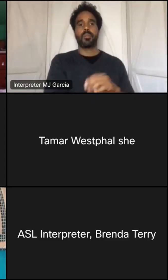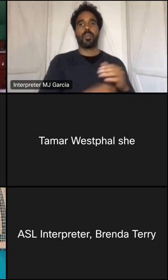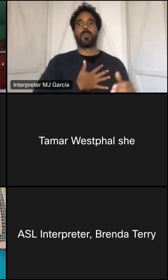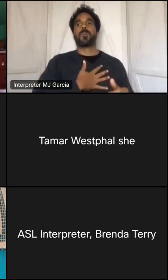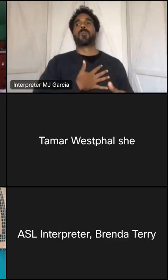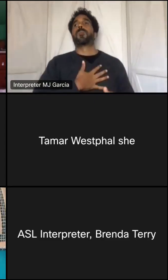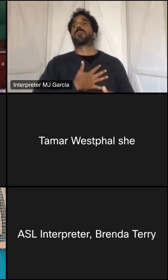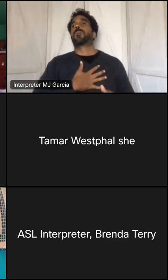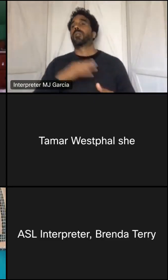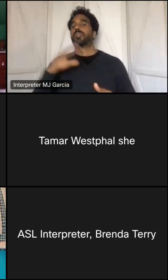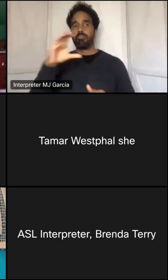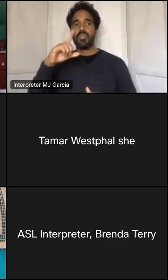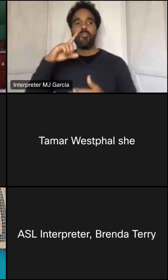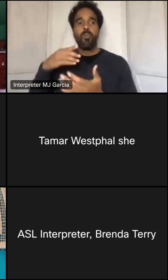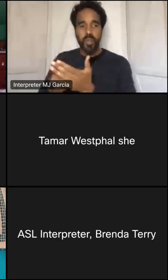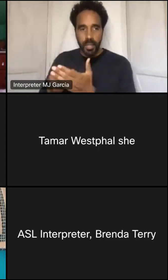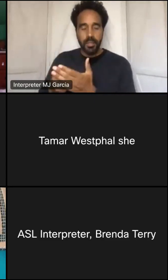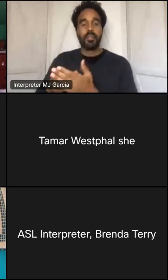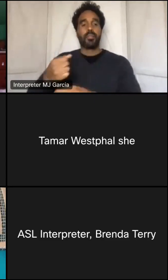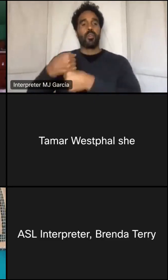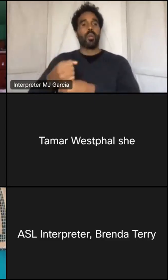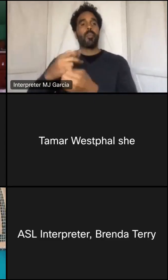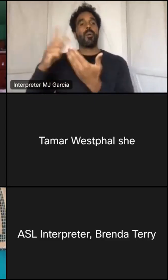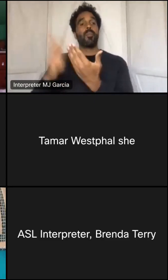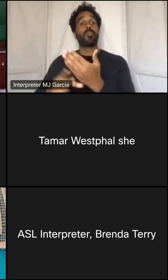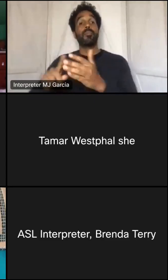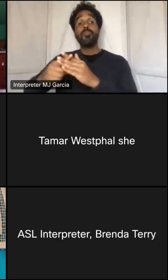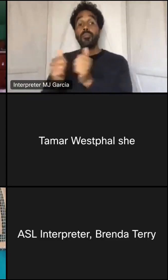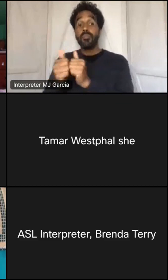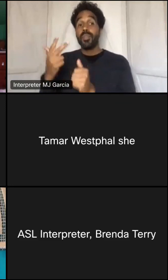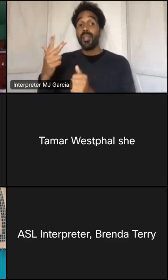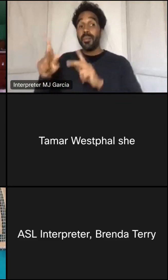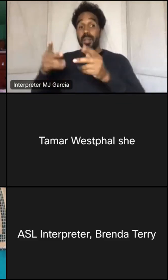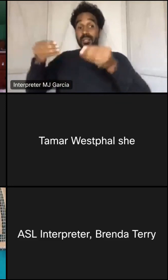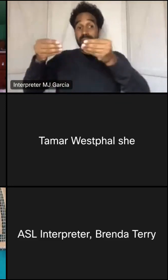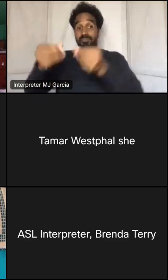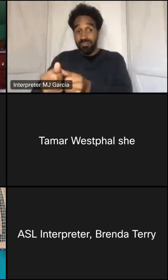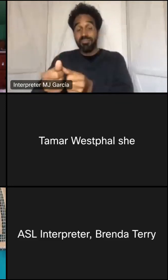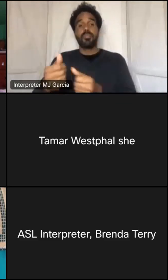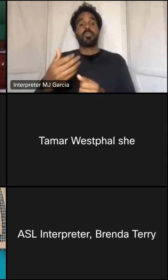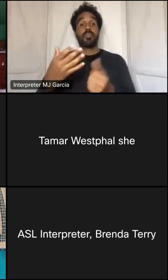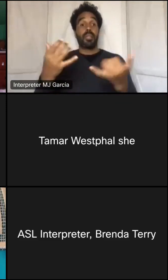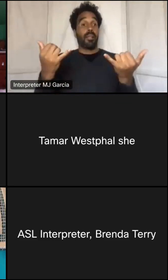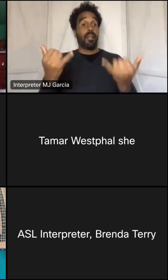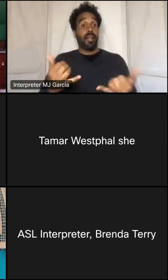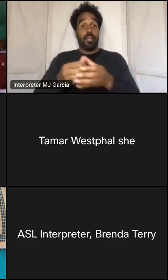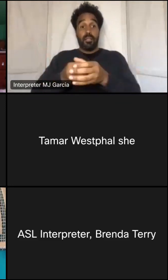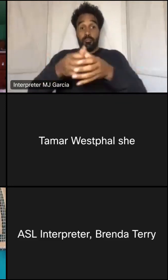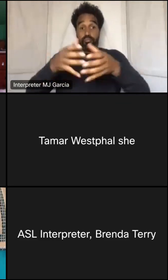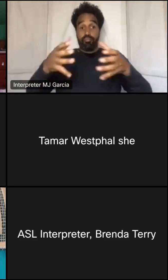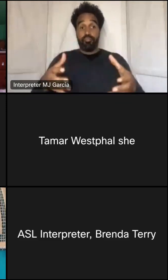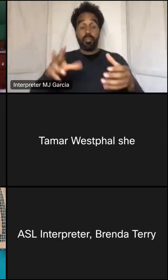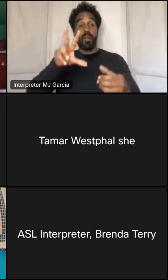program. She started with 3 people, and I know that now after 22 years, we're close to 30 employees,